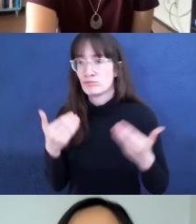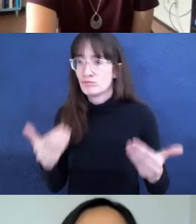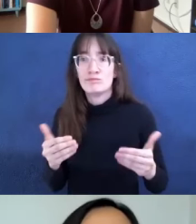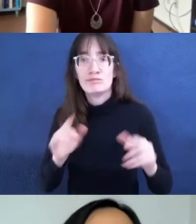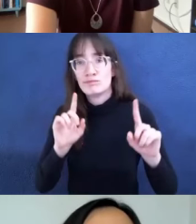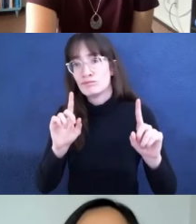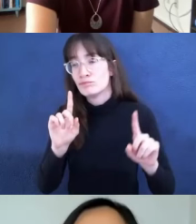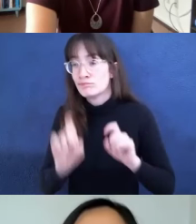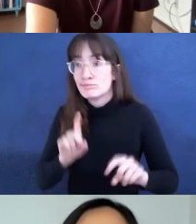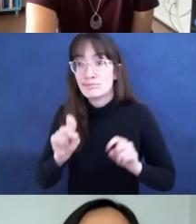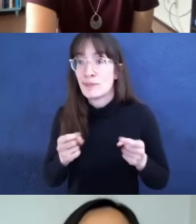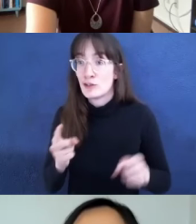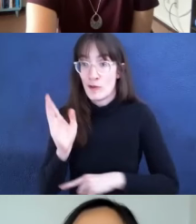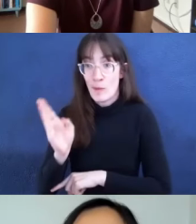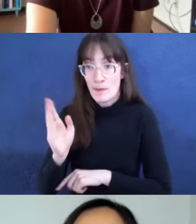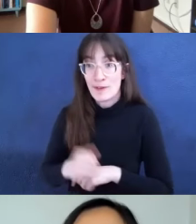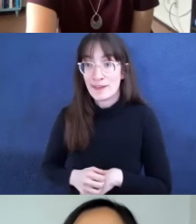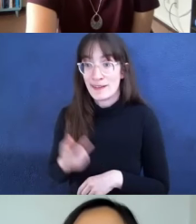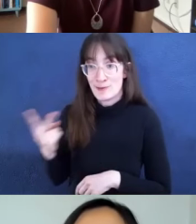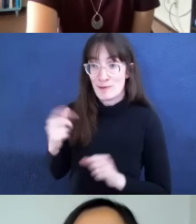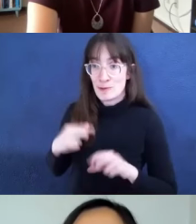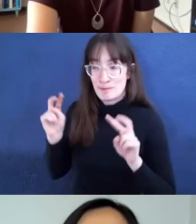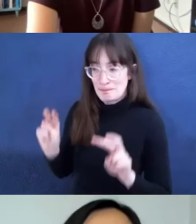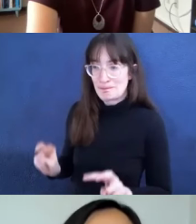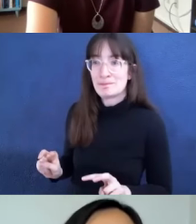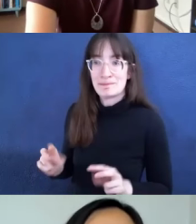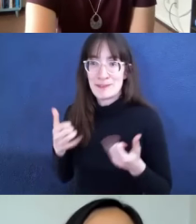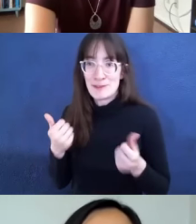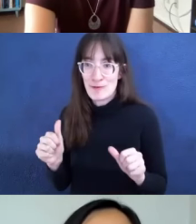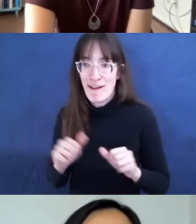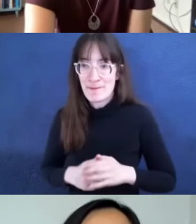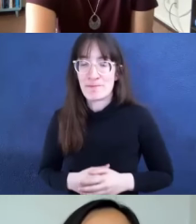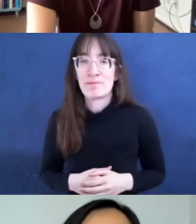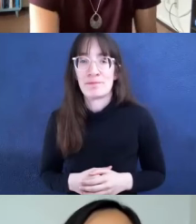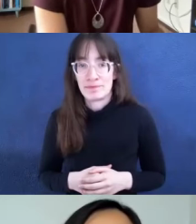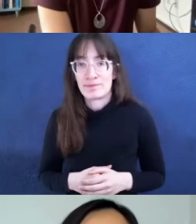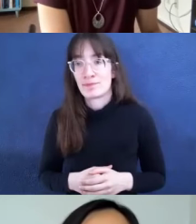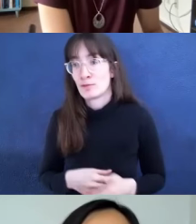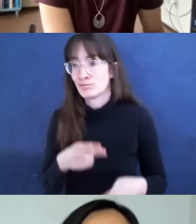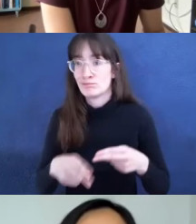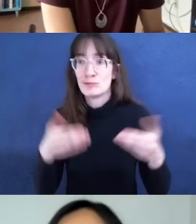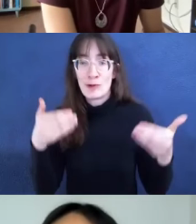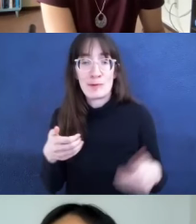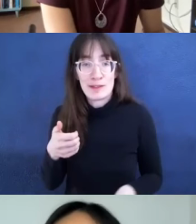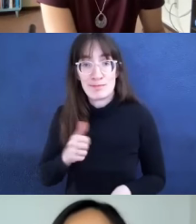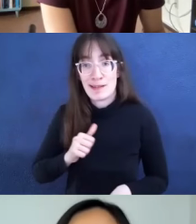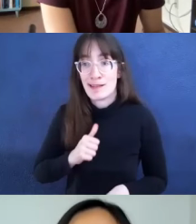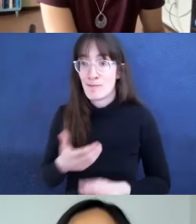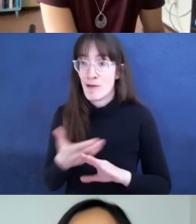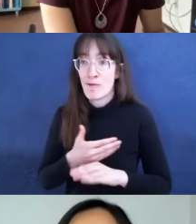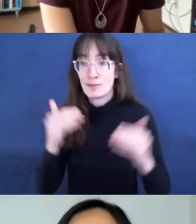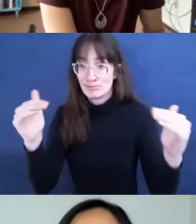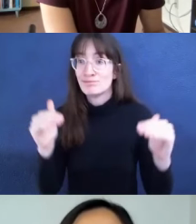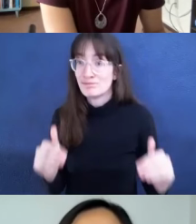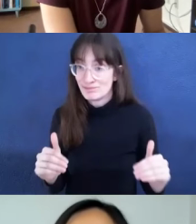throughout. And Kelsey and I will try to keep an eye on it too. So just to briefly introduce myself before moving on to the next